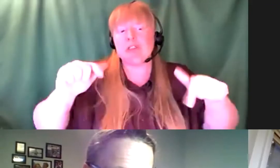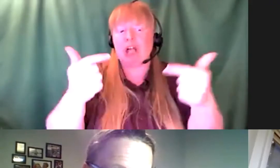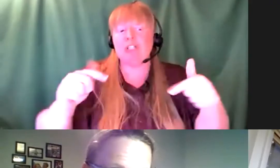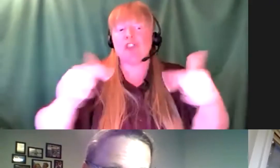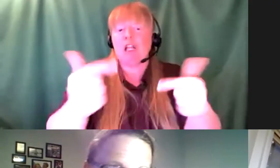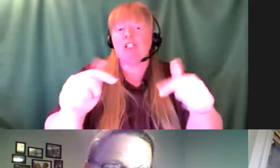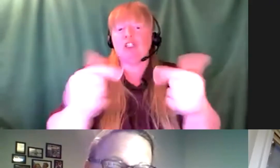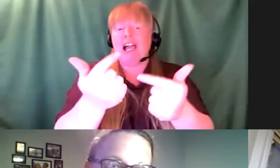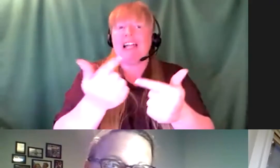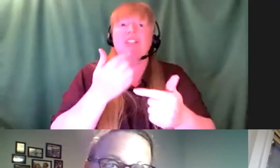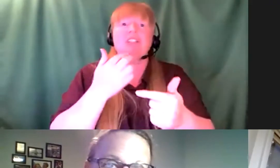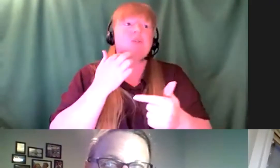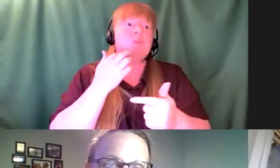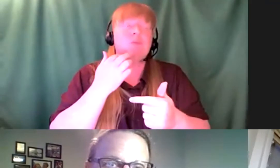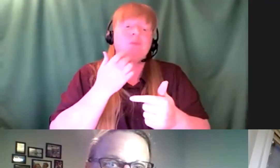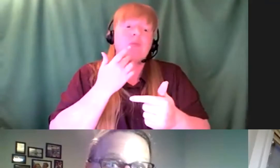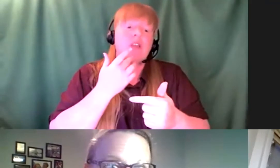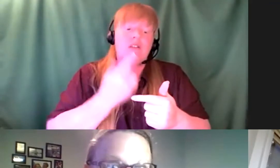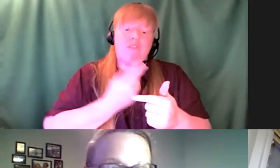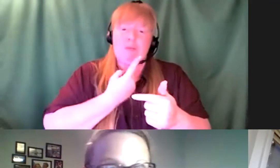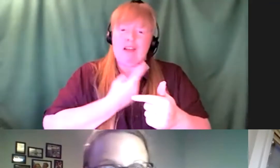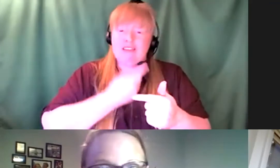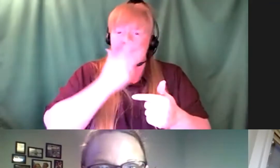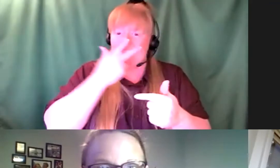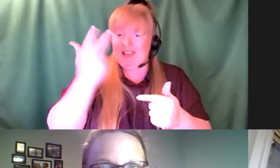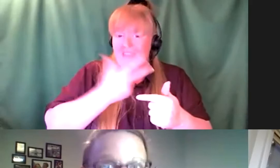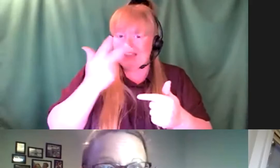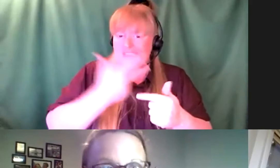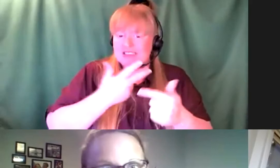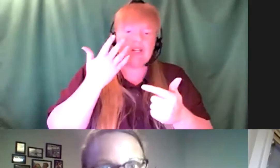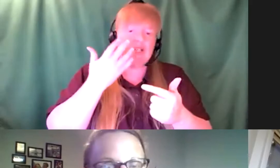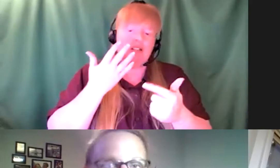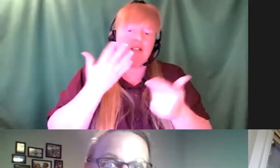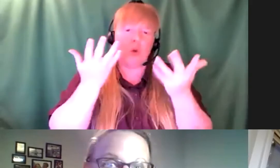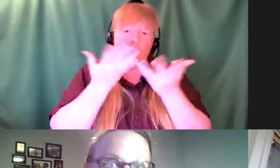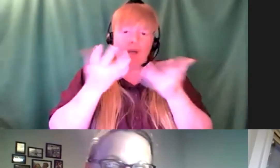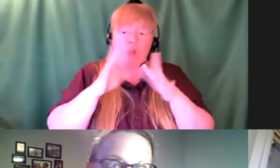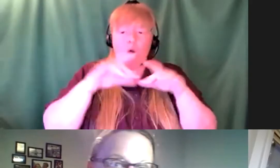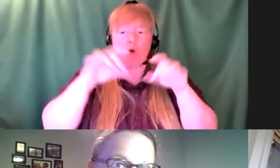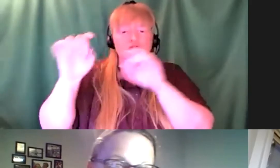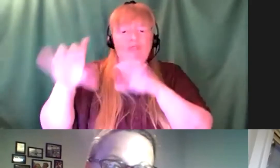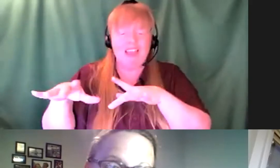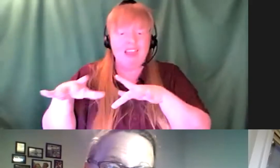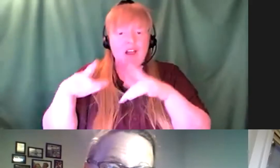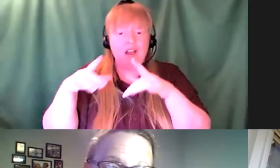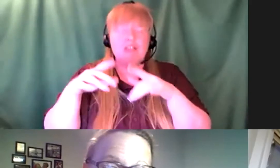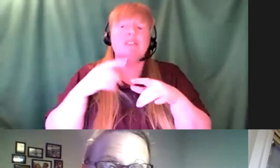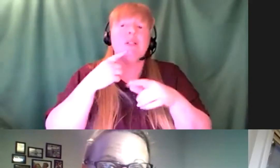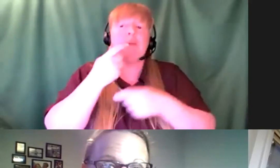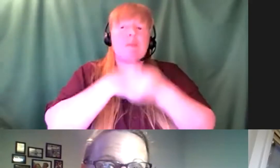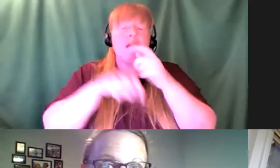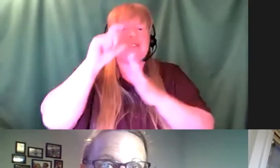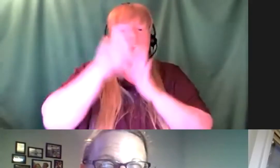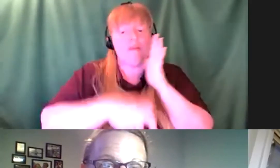in Australia at aged 18, that clearly was quite a challenging moment. But then when I found Paralympic sport 12